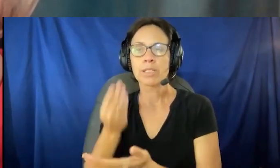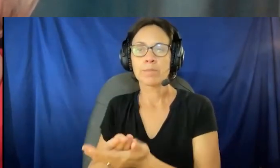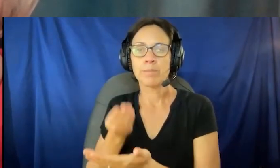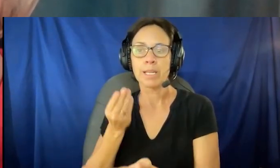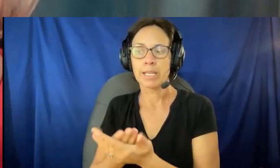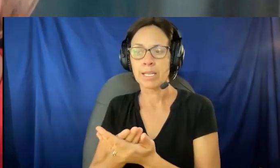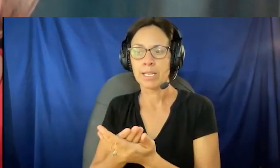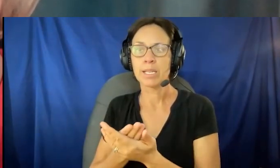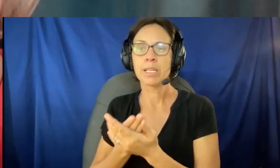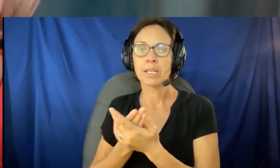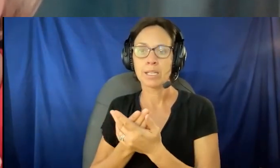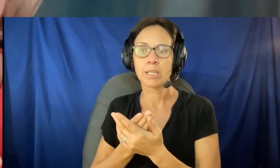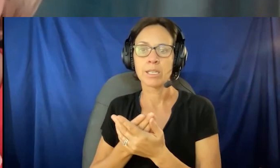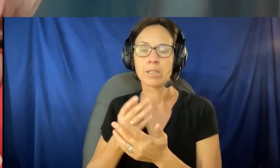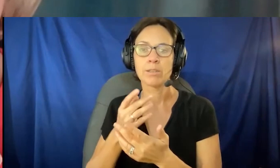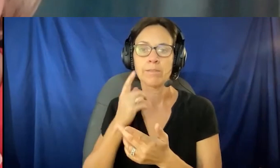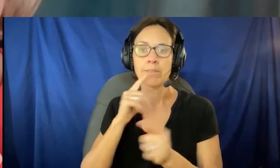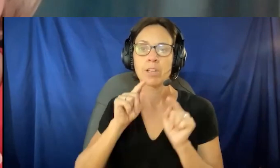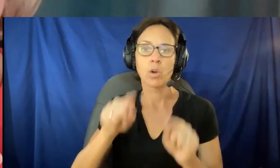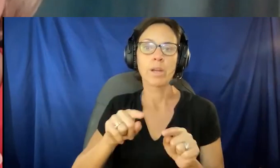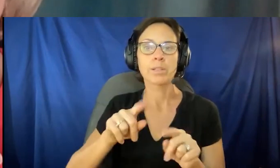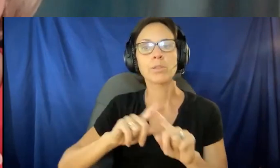Pima Medical Institute?